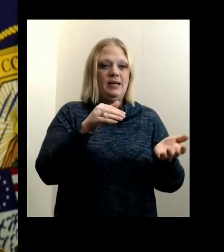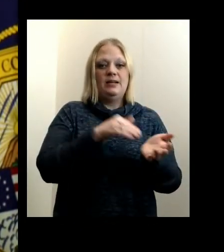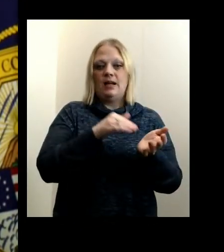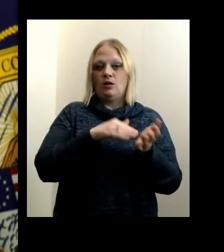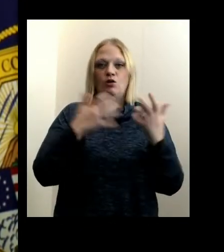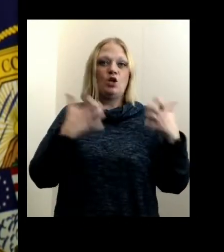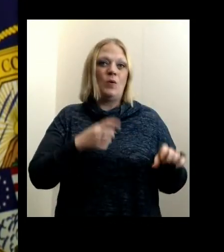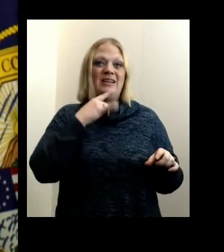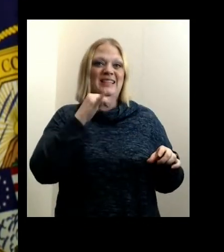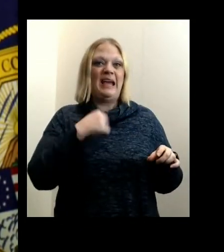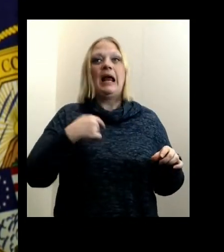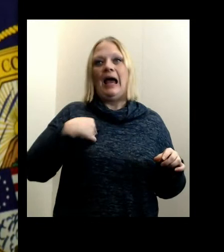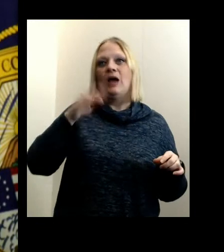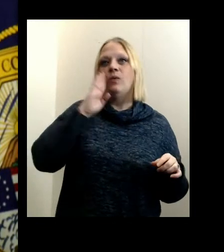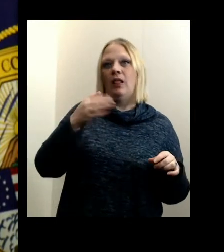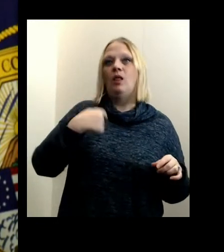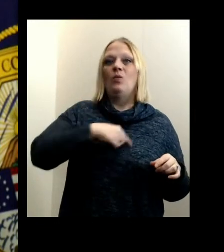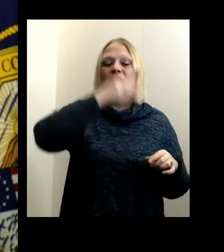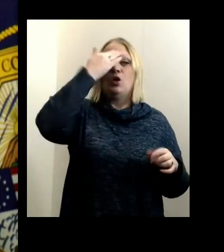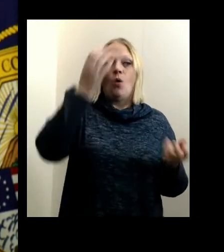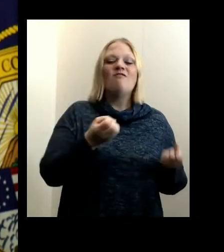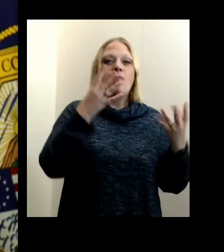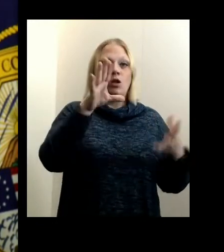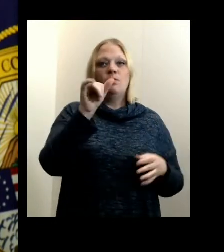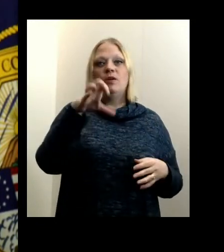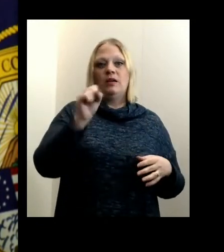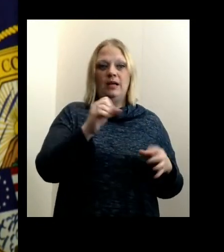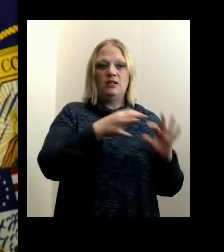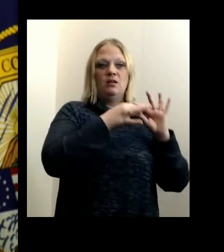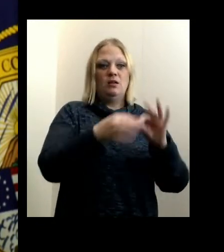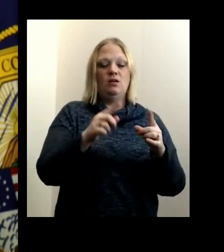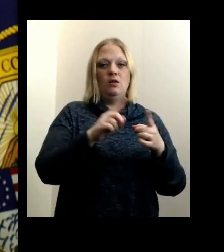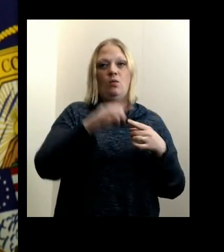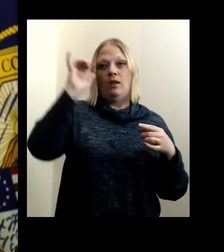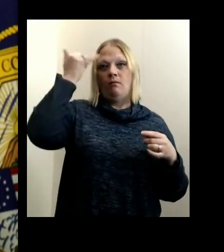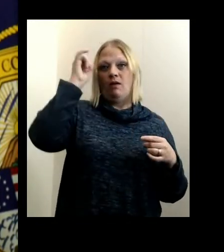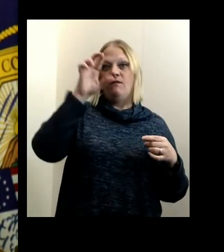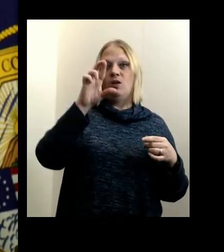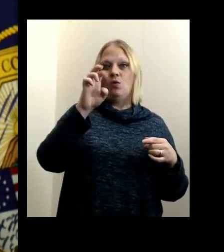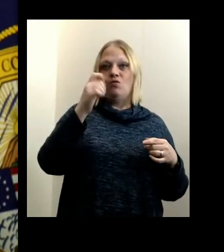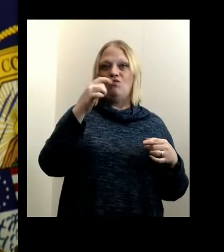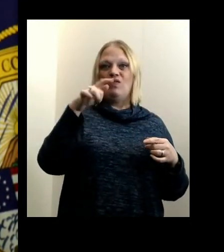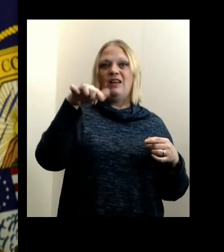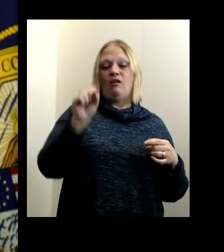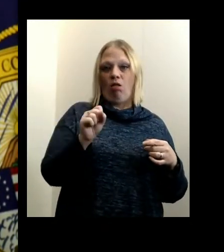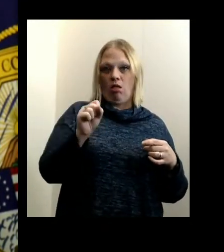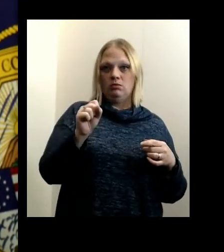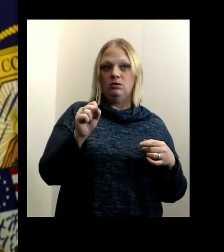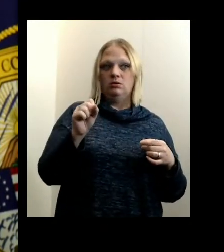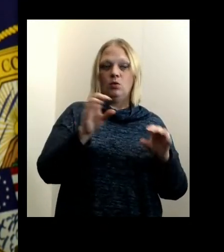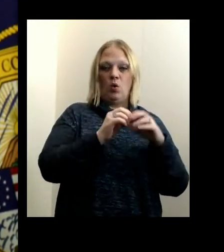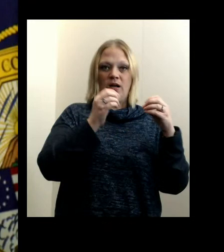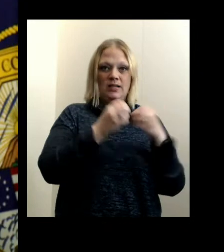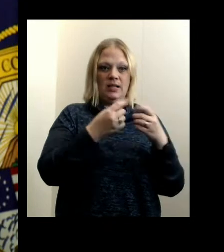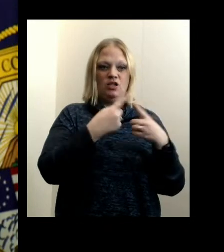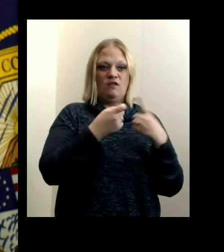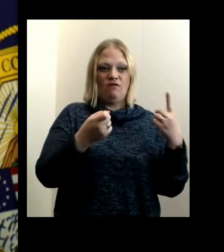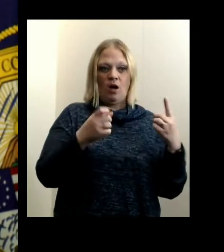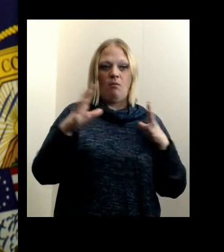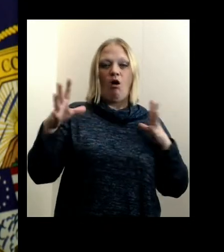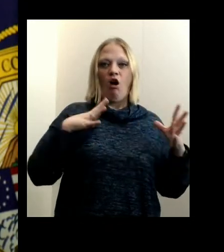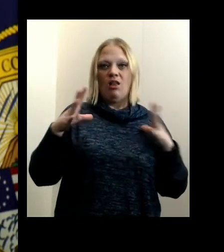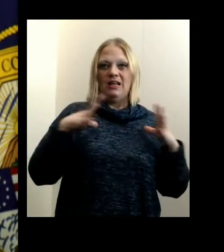want to say it, but I will. We know of multiple cases associated with the Buffalo Regals organization based out of Holiday Twin Rinks. We are